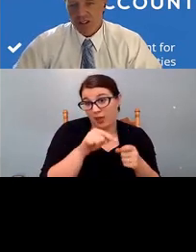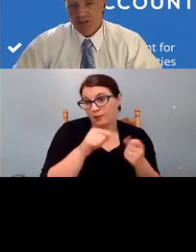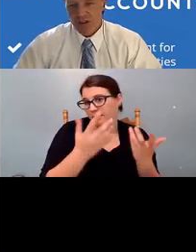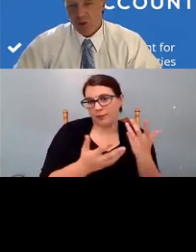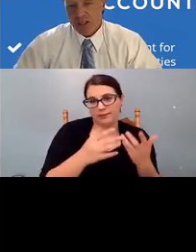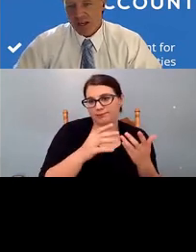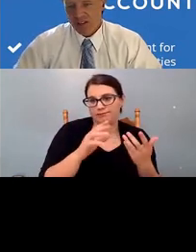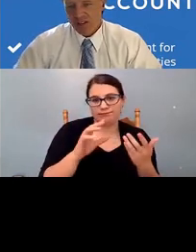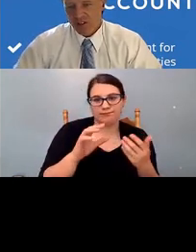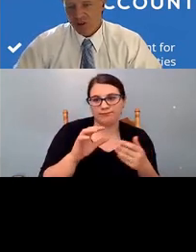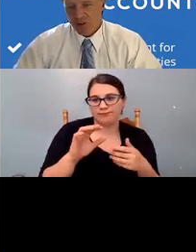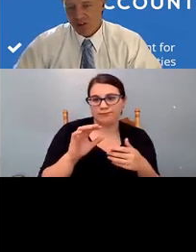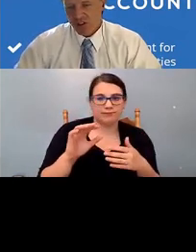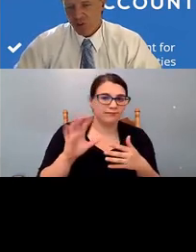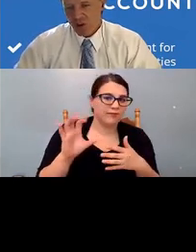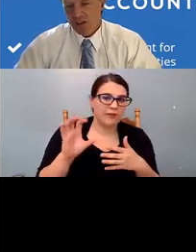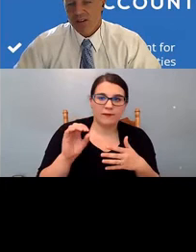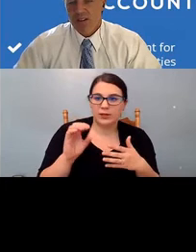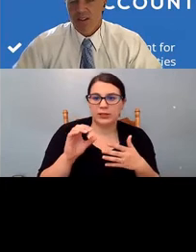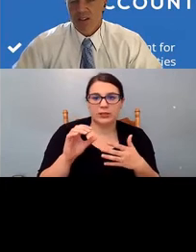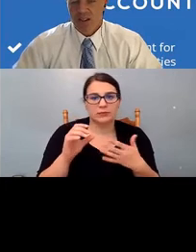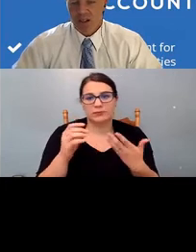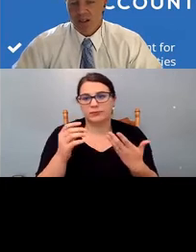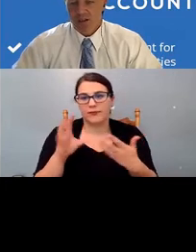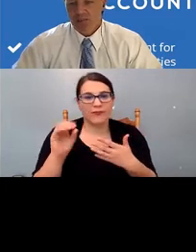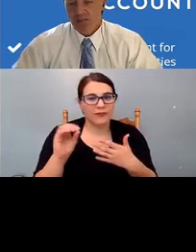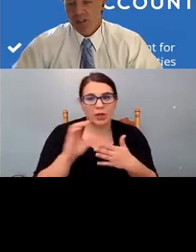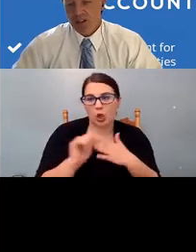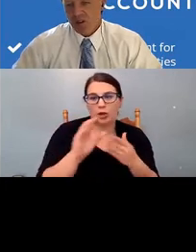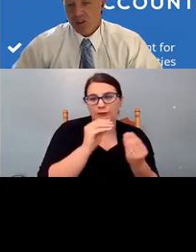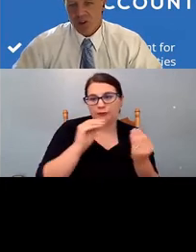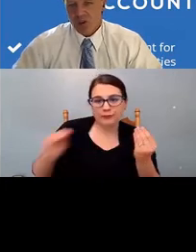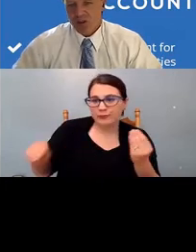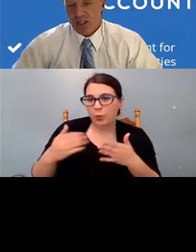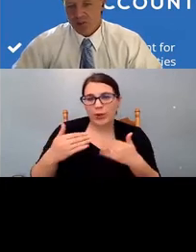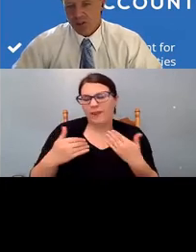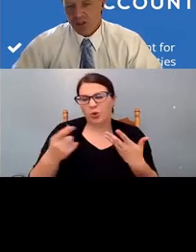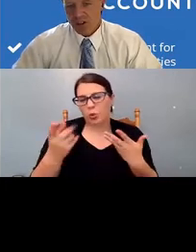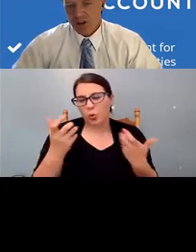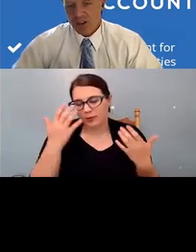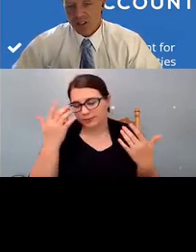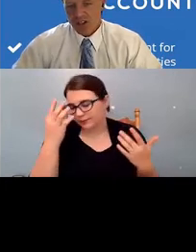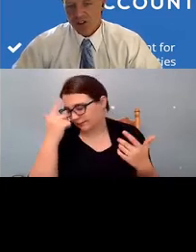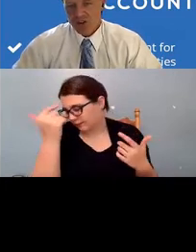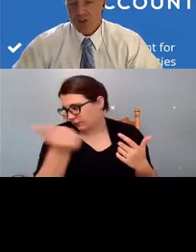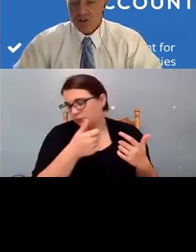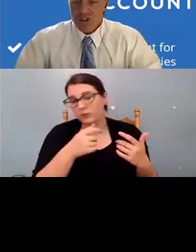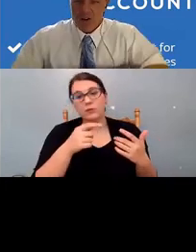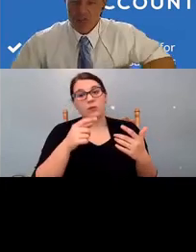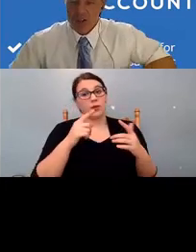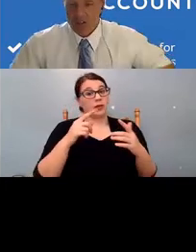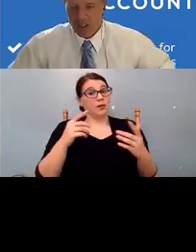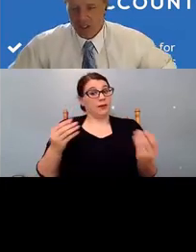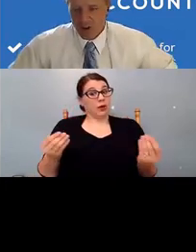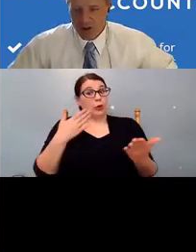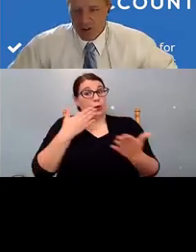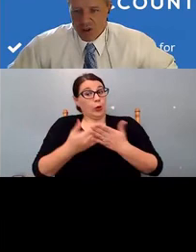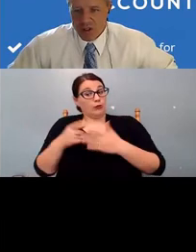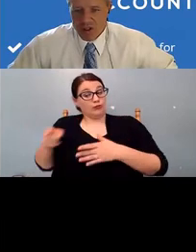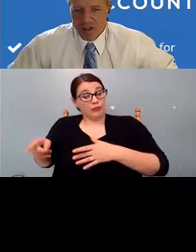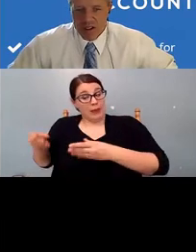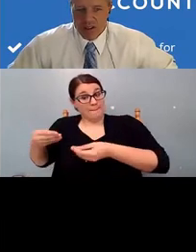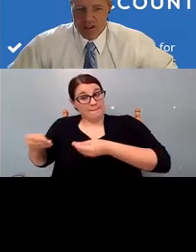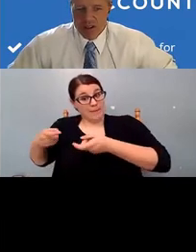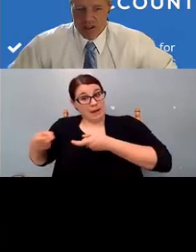card and give them only access to as much as you want, but then also keep some on the card in case you yourself need to go out and